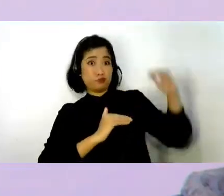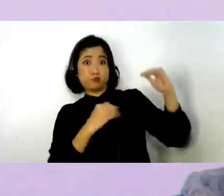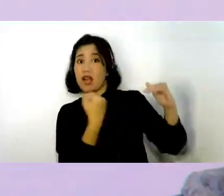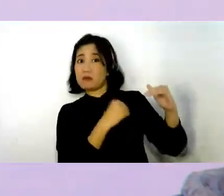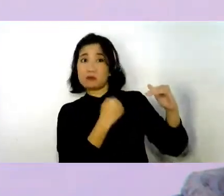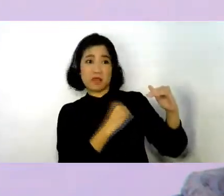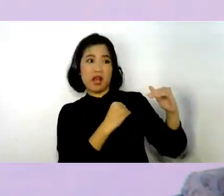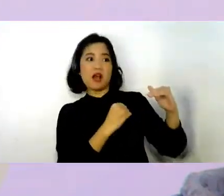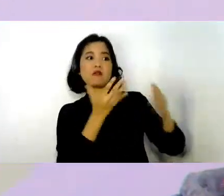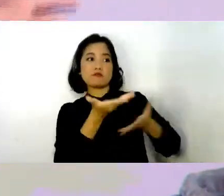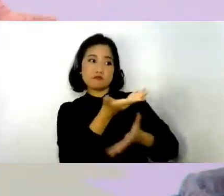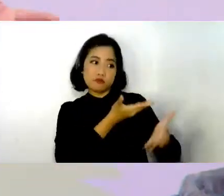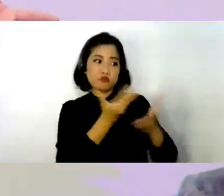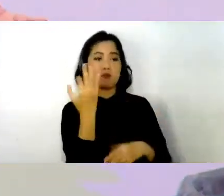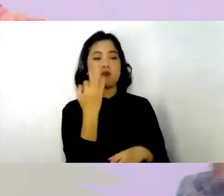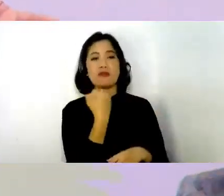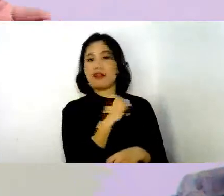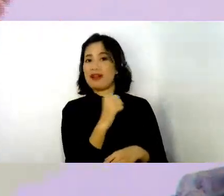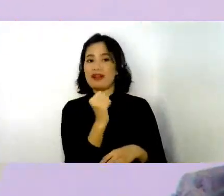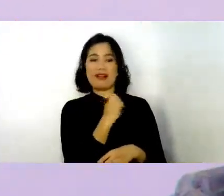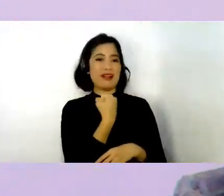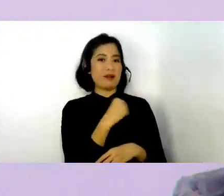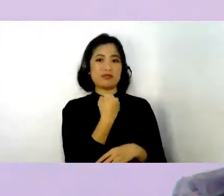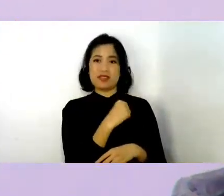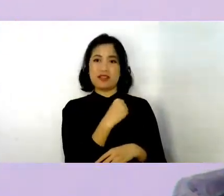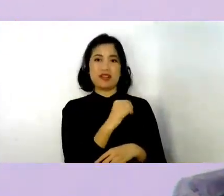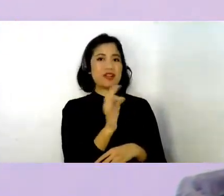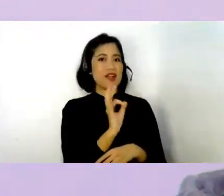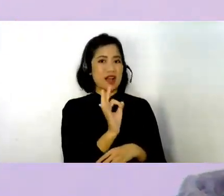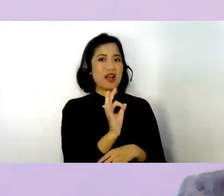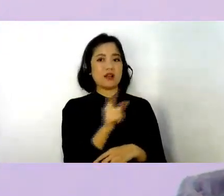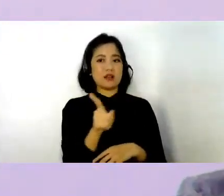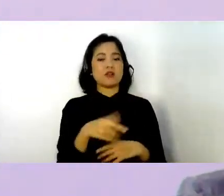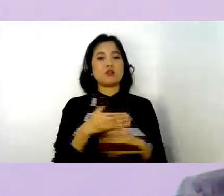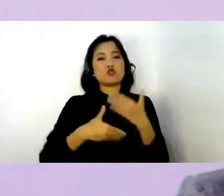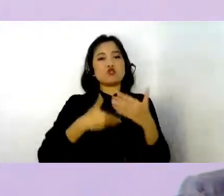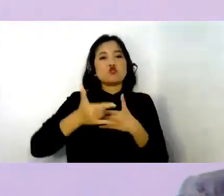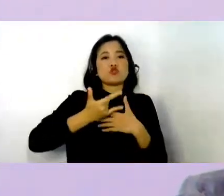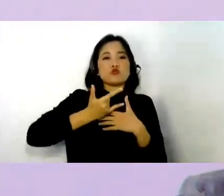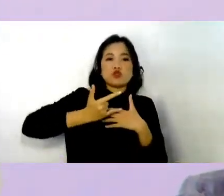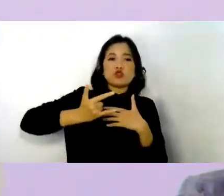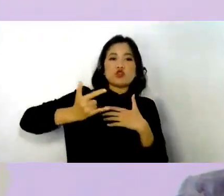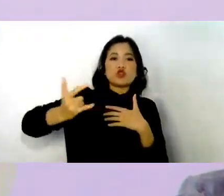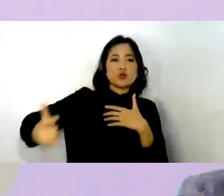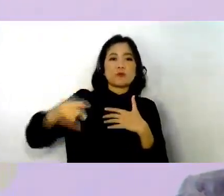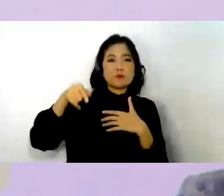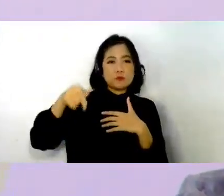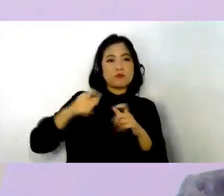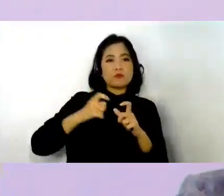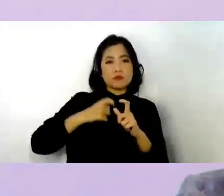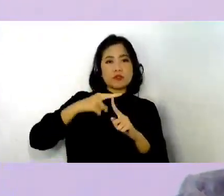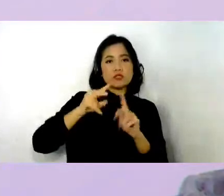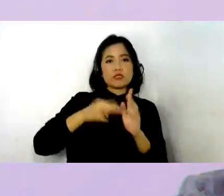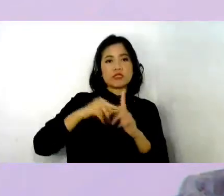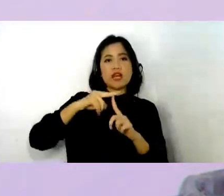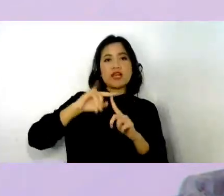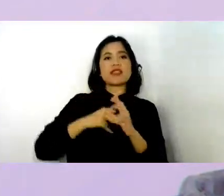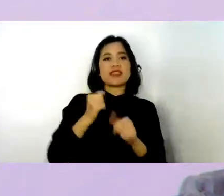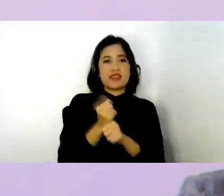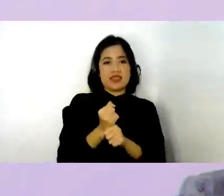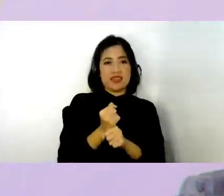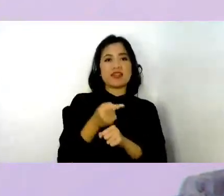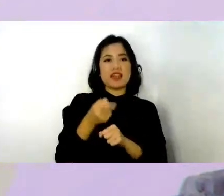still publicize the headcount index, P1, P2, and then usually I also discuss about